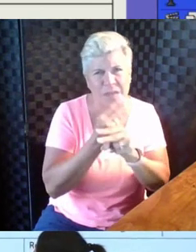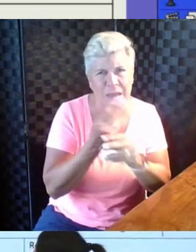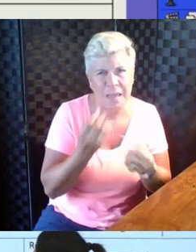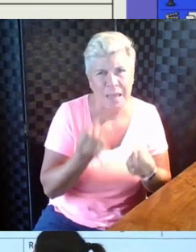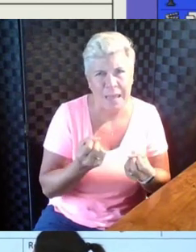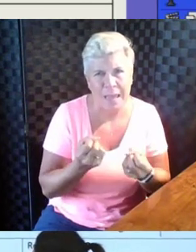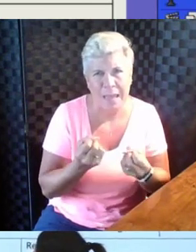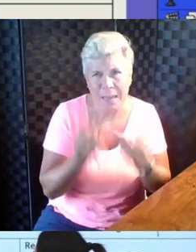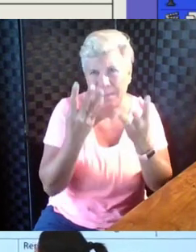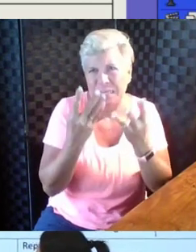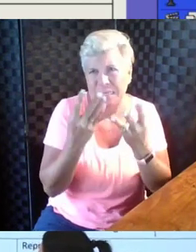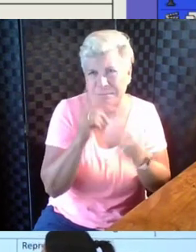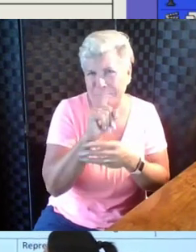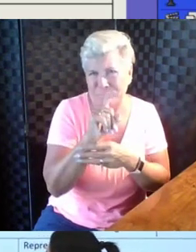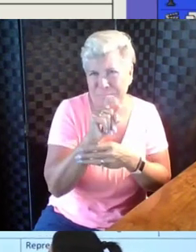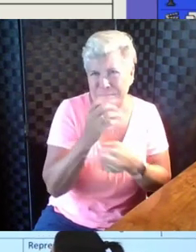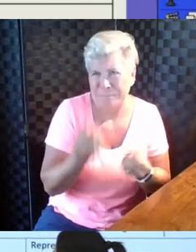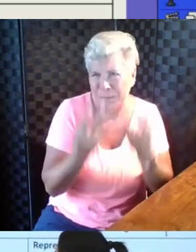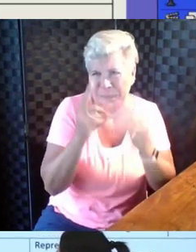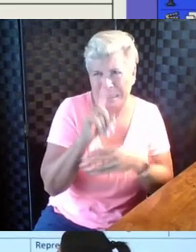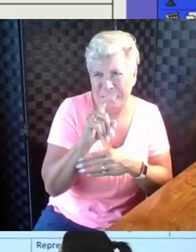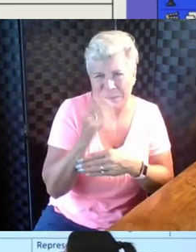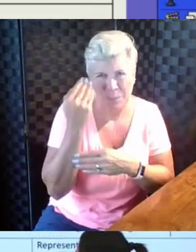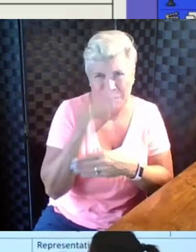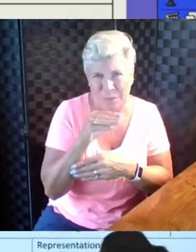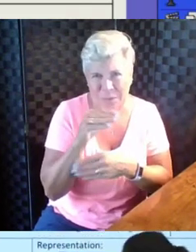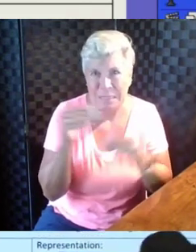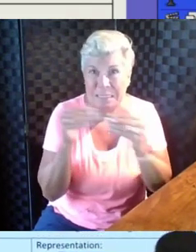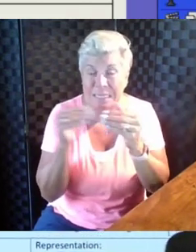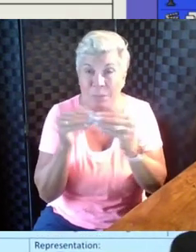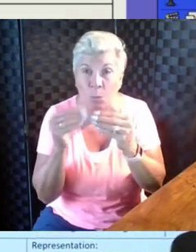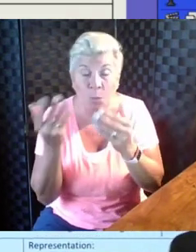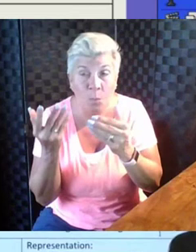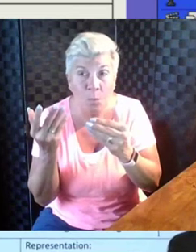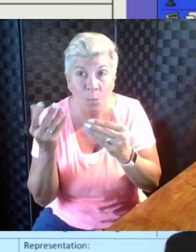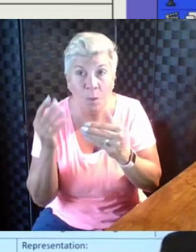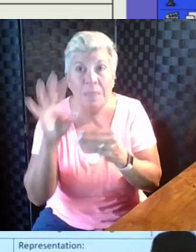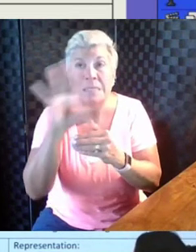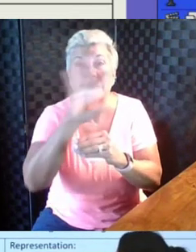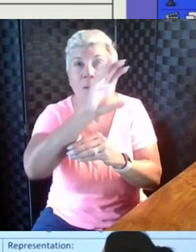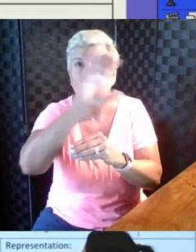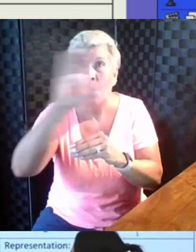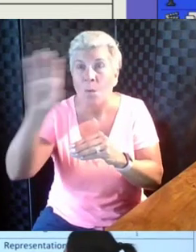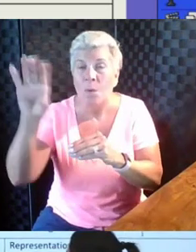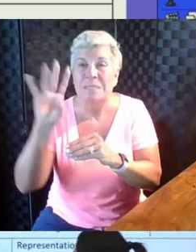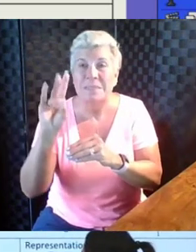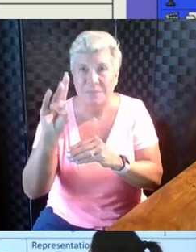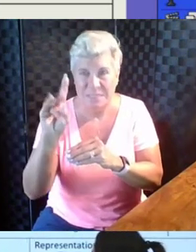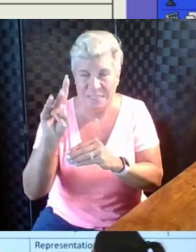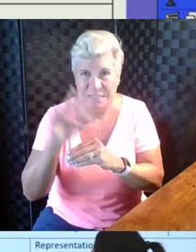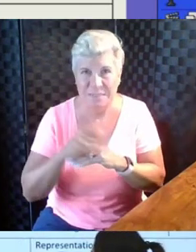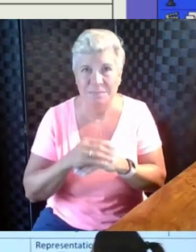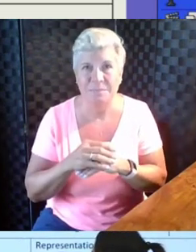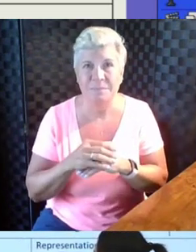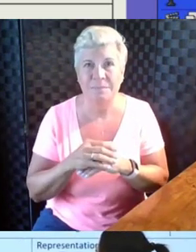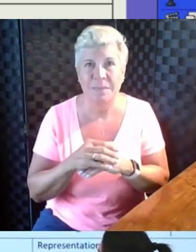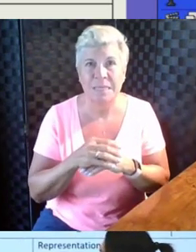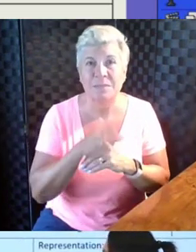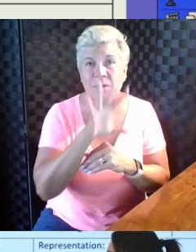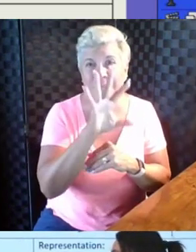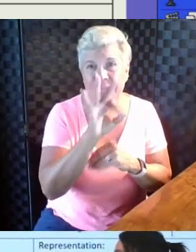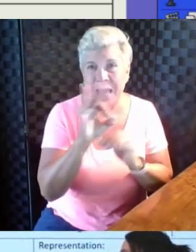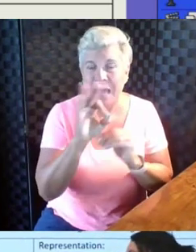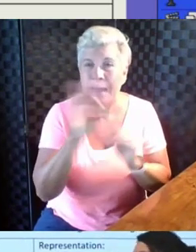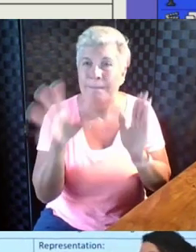out what do I need to add to 9 that's going to equal the whole 17. 9